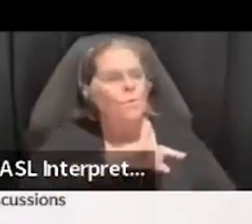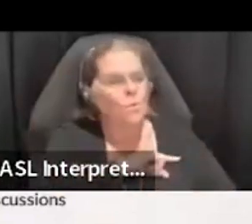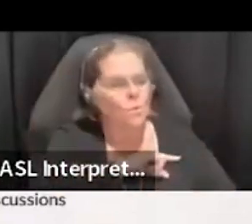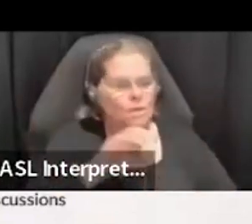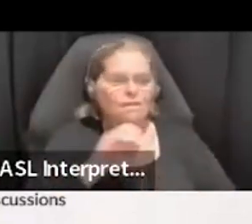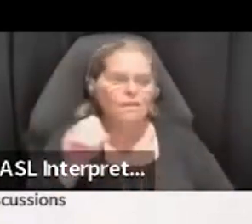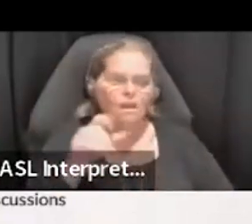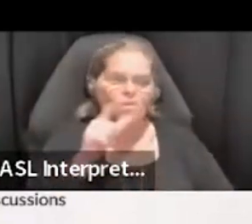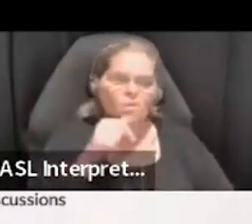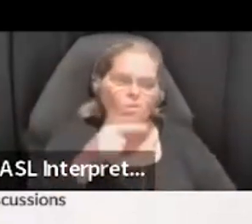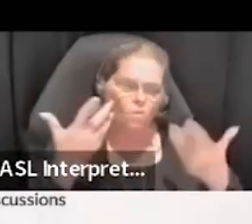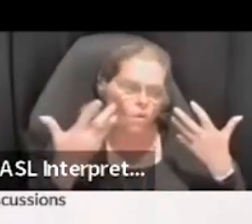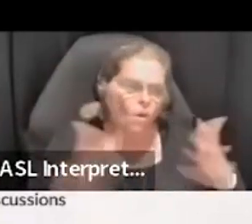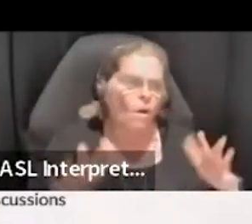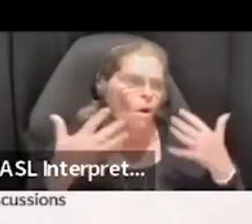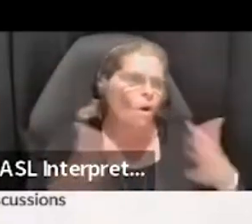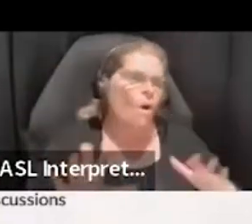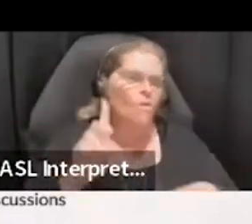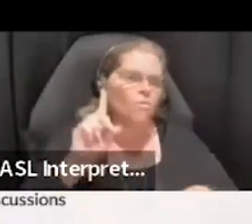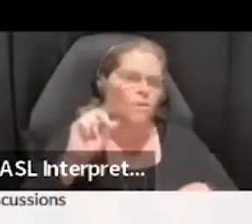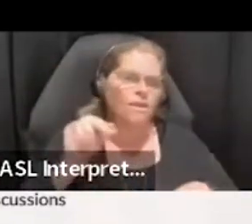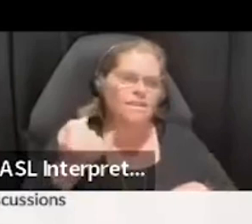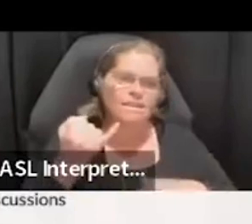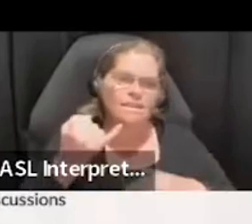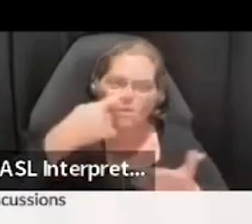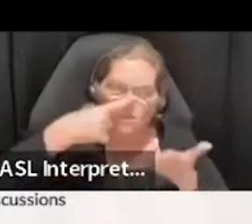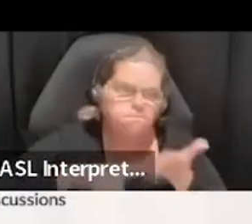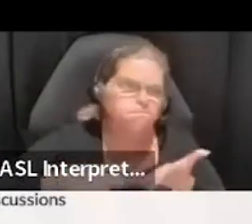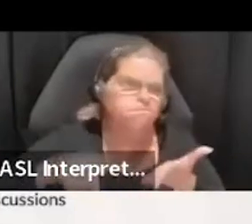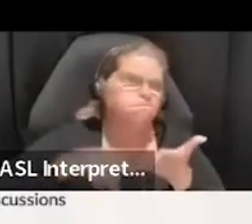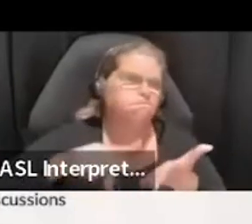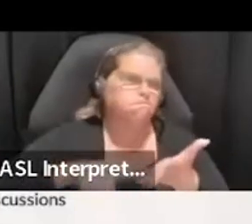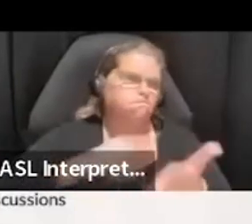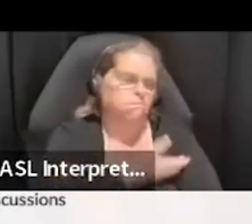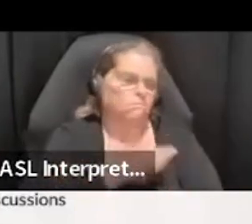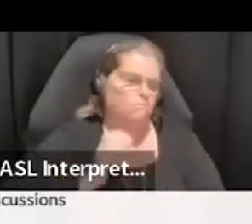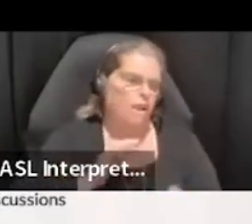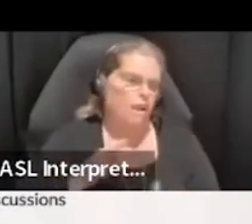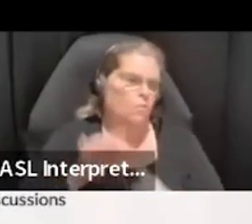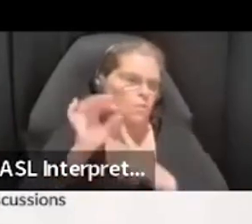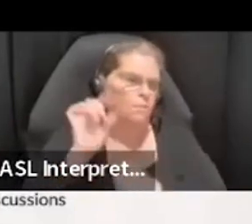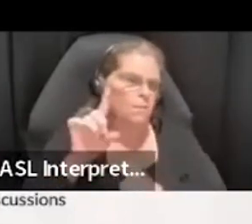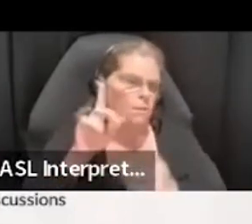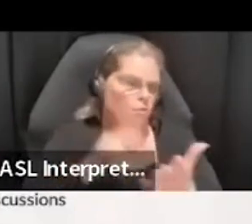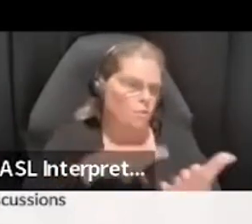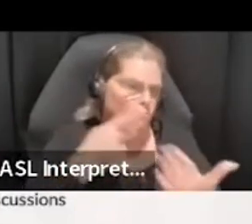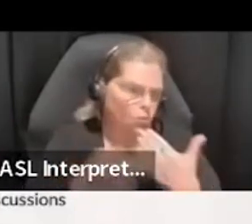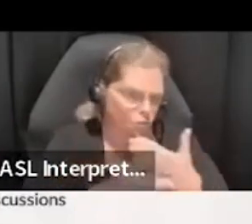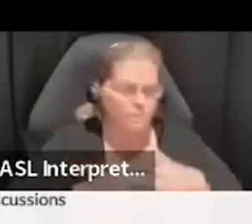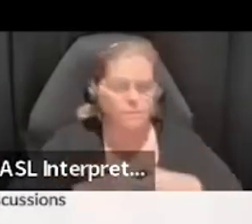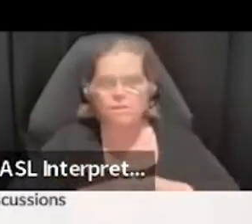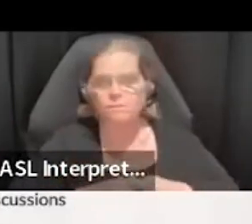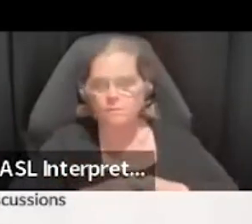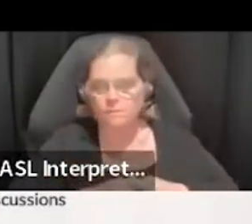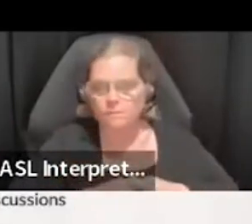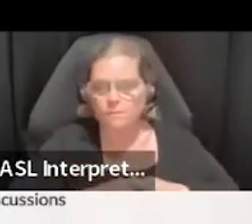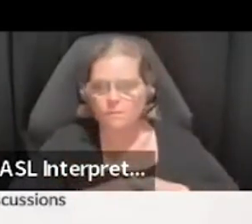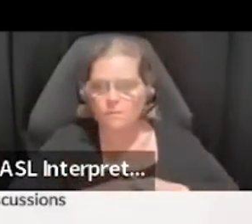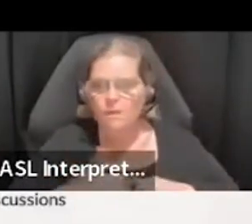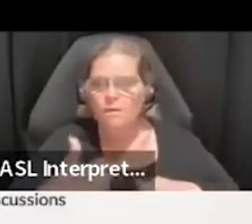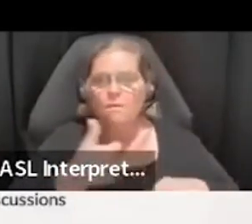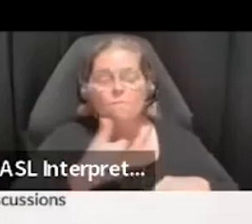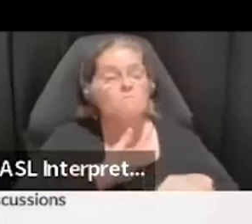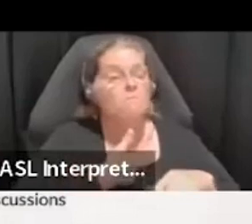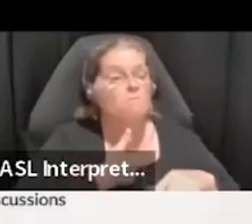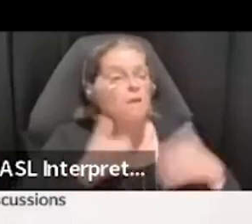had a large Department of Justice investigation into our special education programs. As someone that has participated in